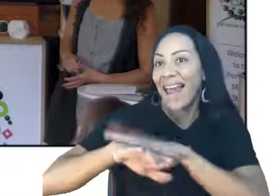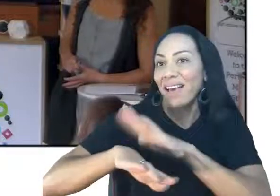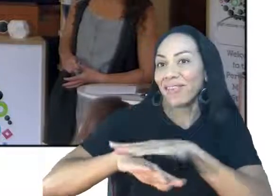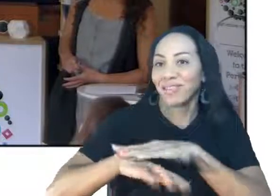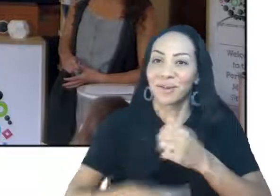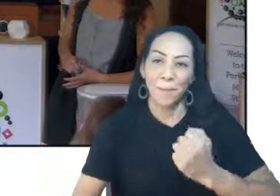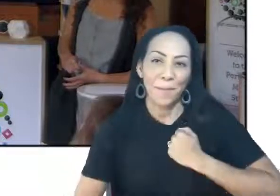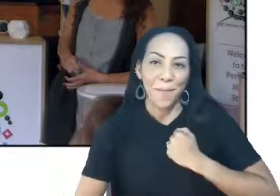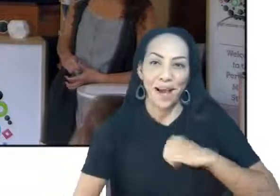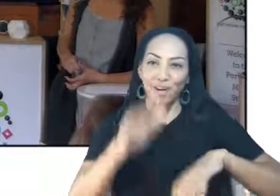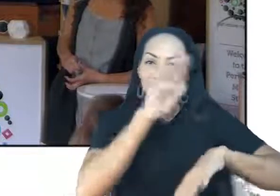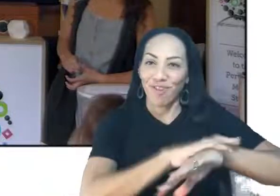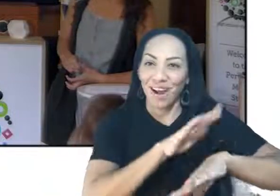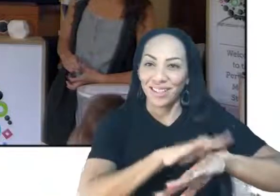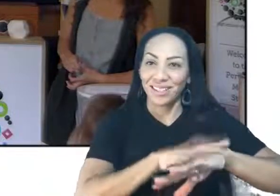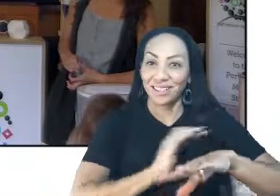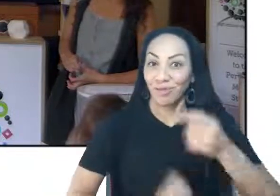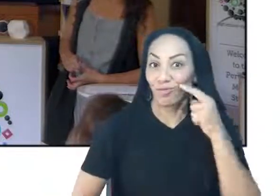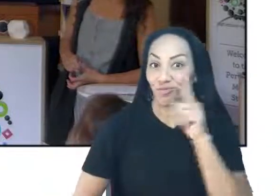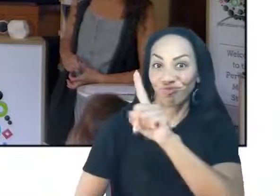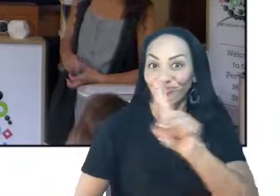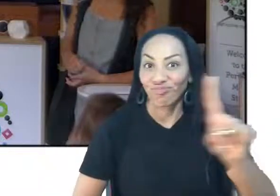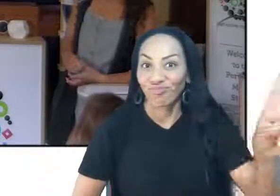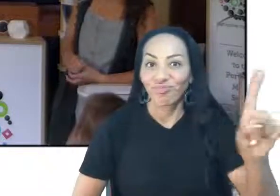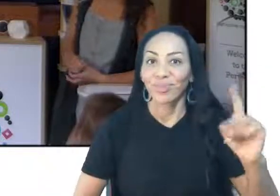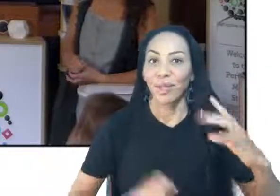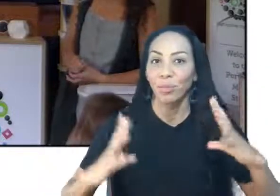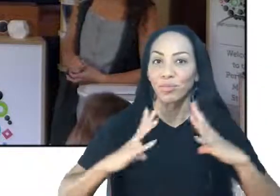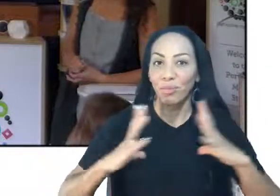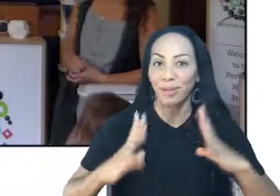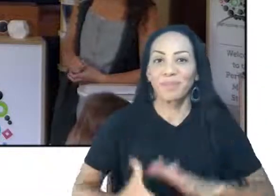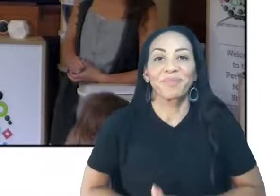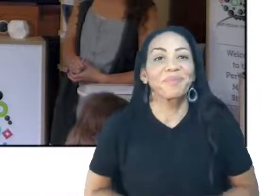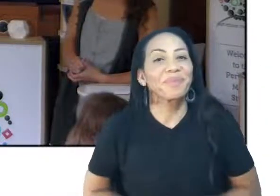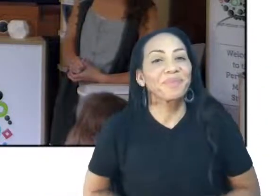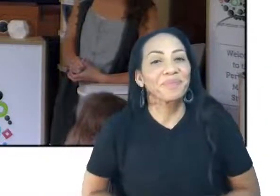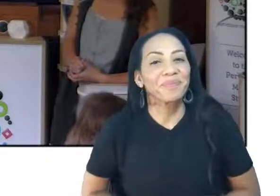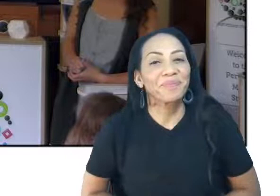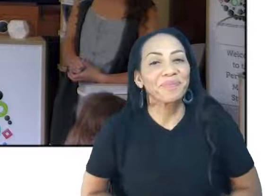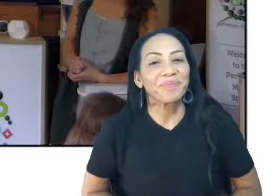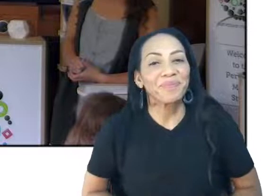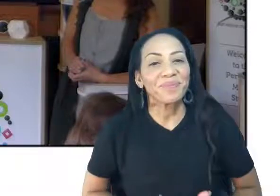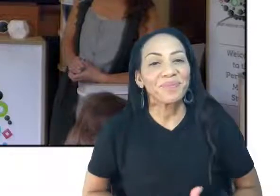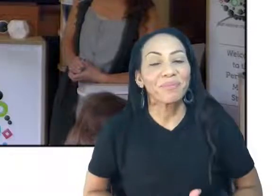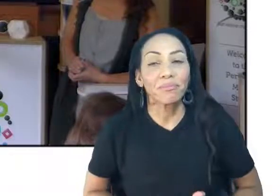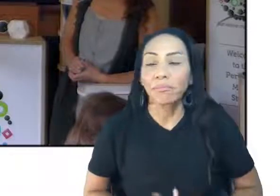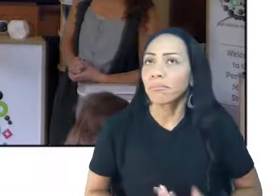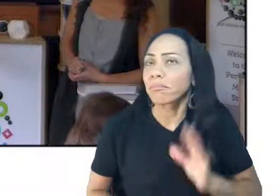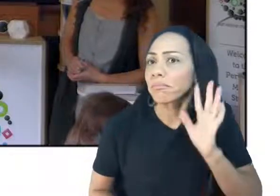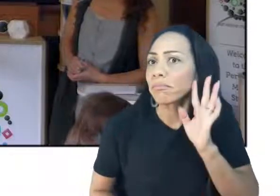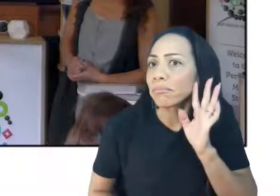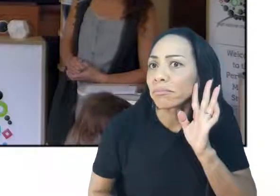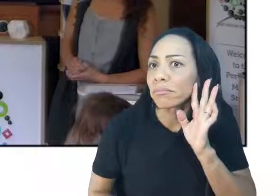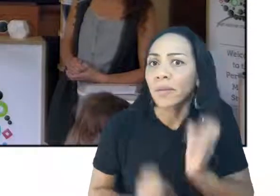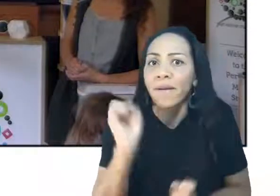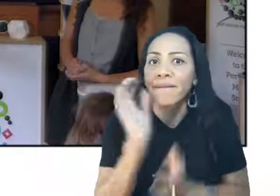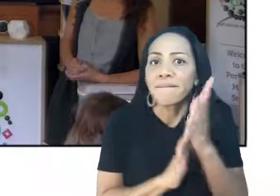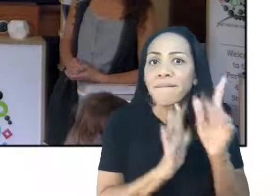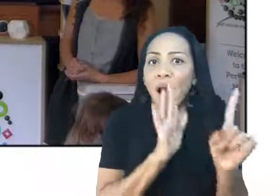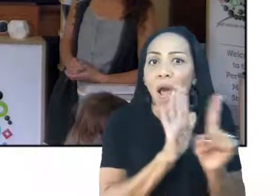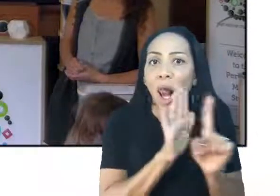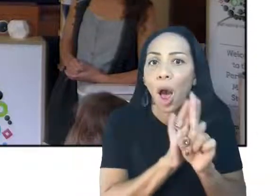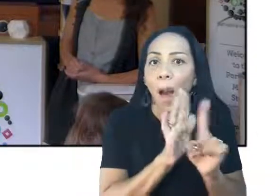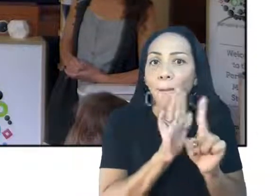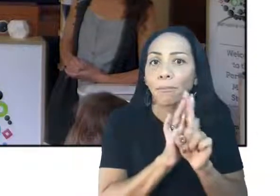take a break at any point, just pop in there. No need to make a fuss about it. If you hear a fire alarm, we're not planning a fire drill. That is